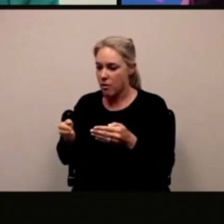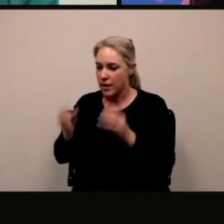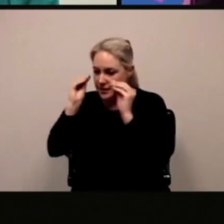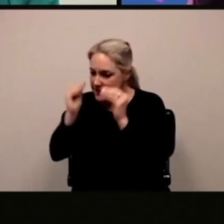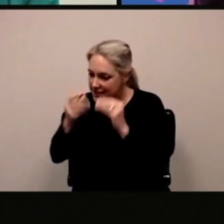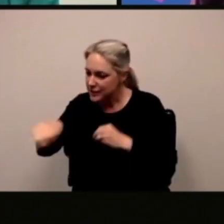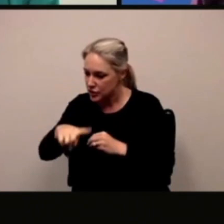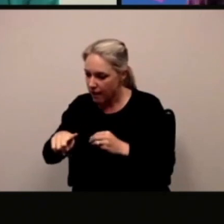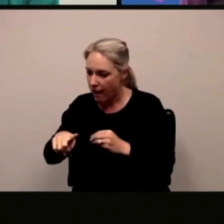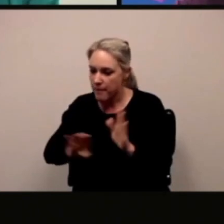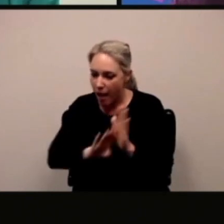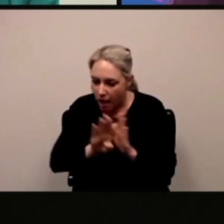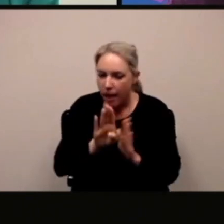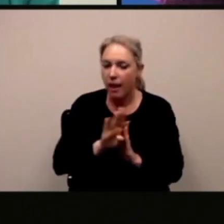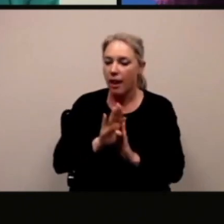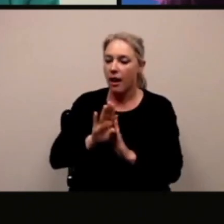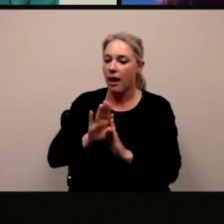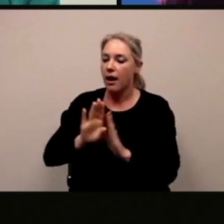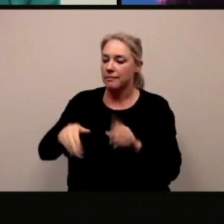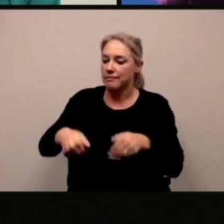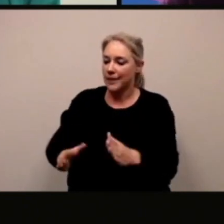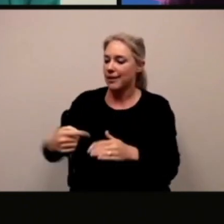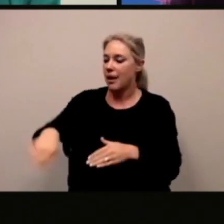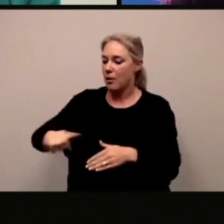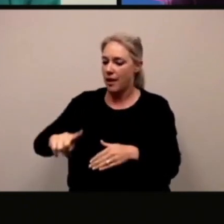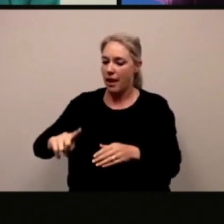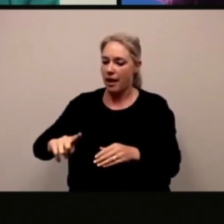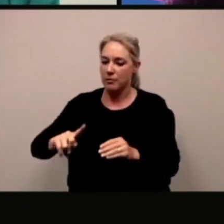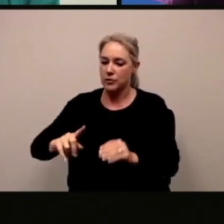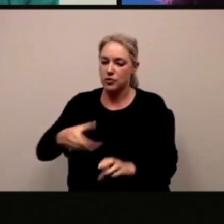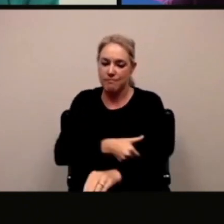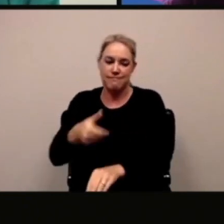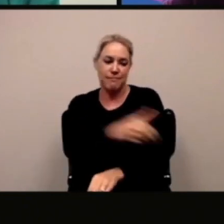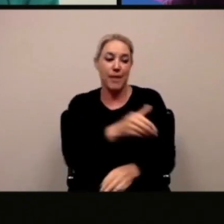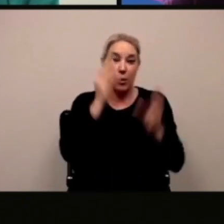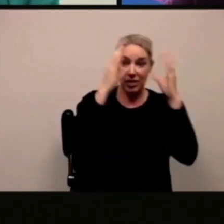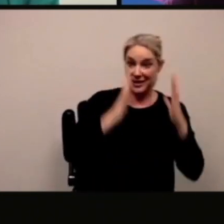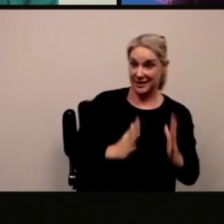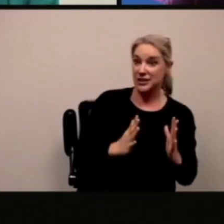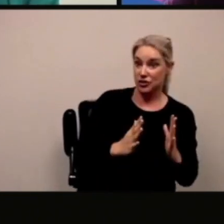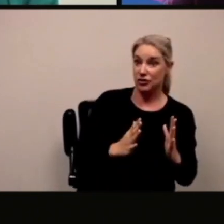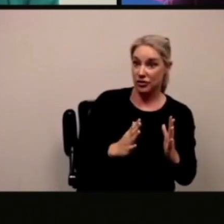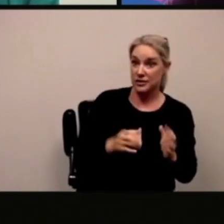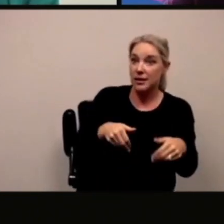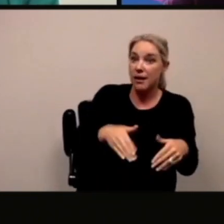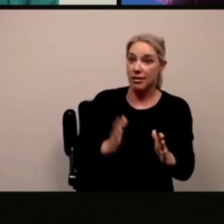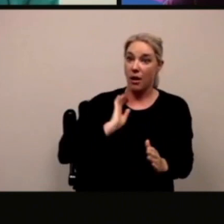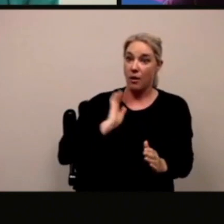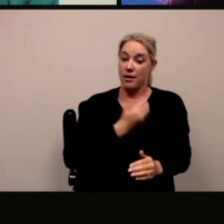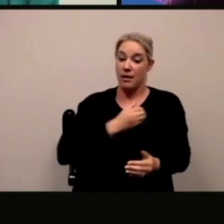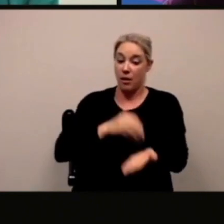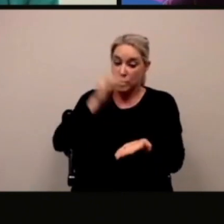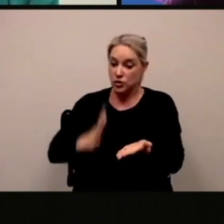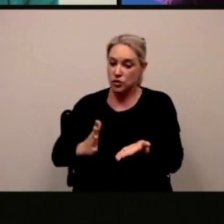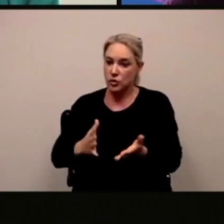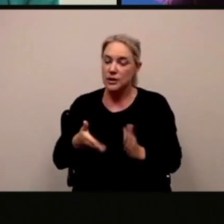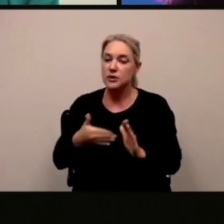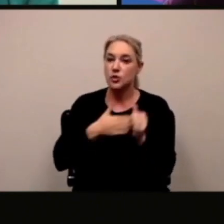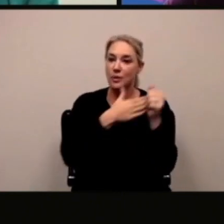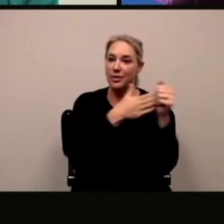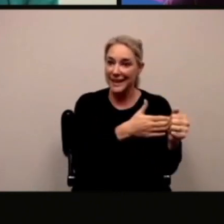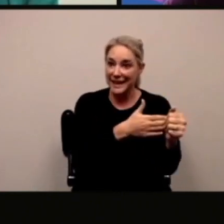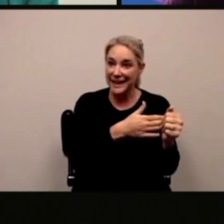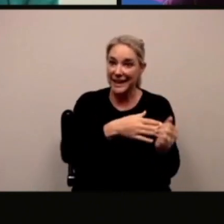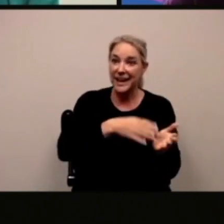so having our student leaders lead teacher professional development really brought in our teachers to be